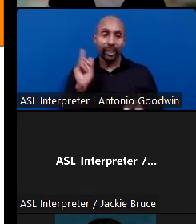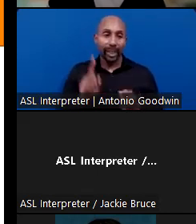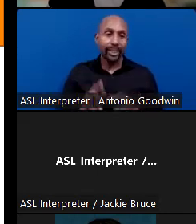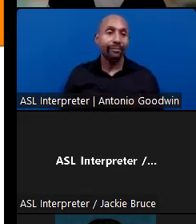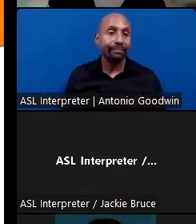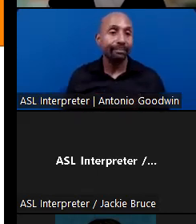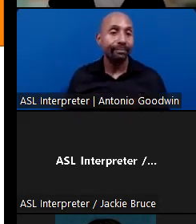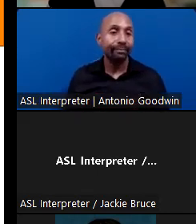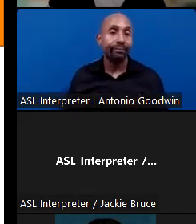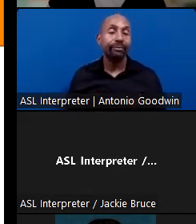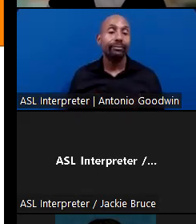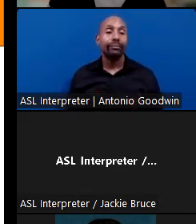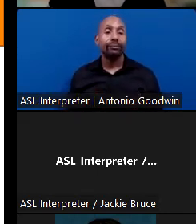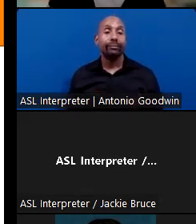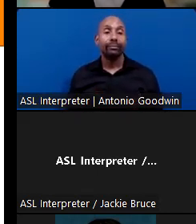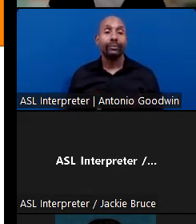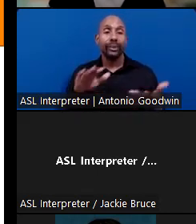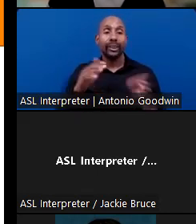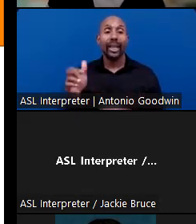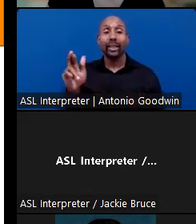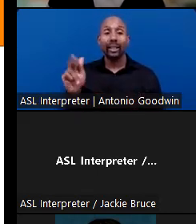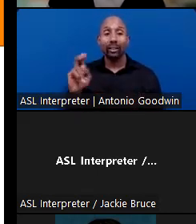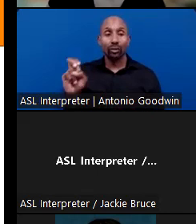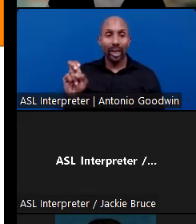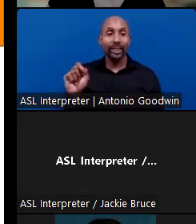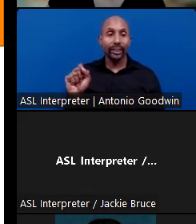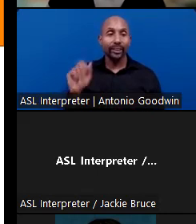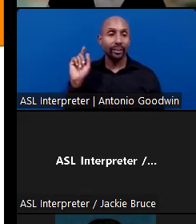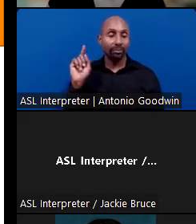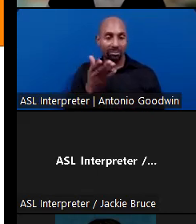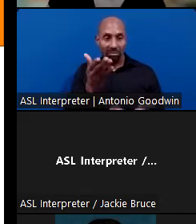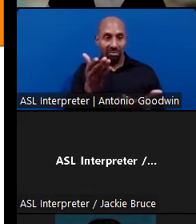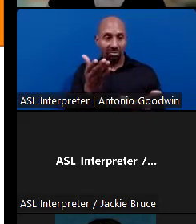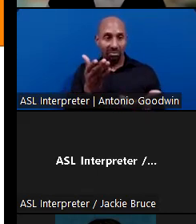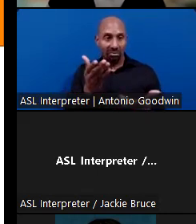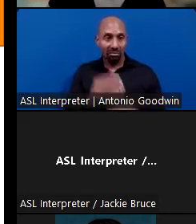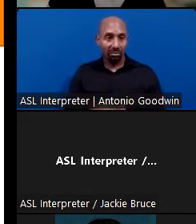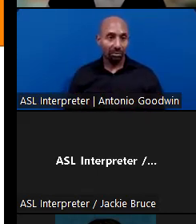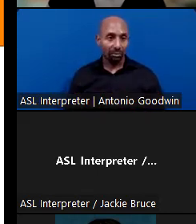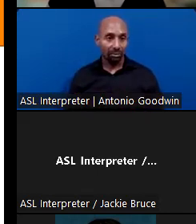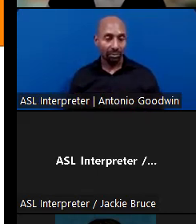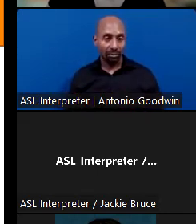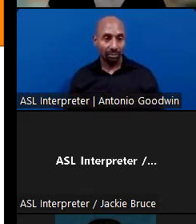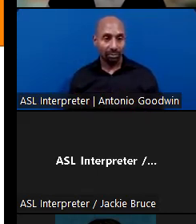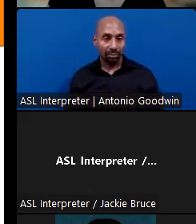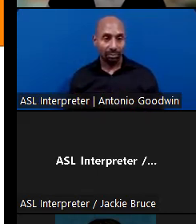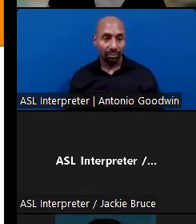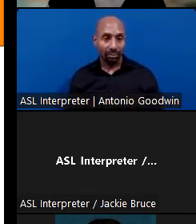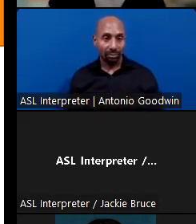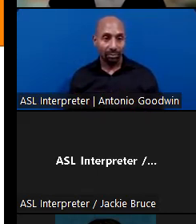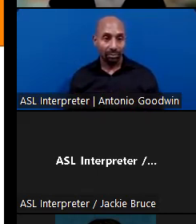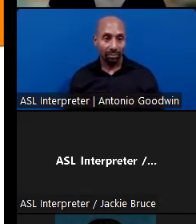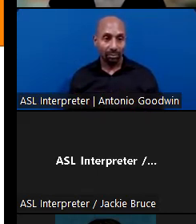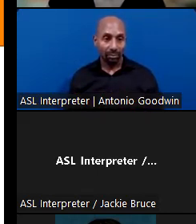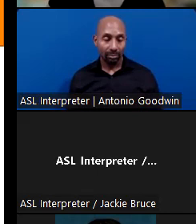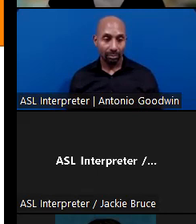So I'm going to make the extrapolation that we know that not nearly enough folks are